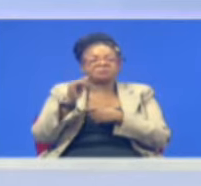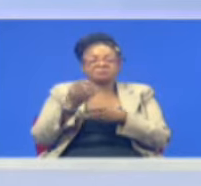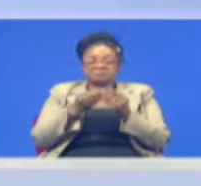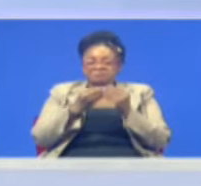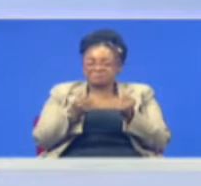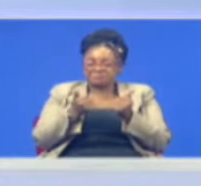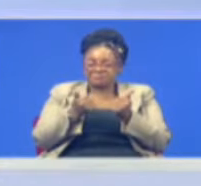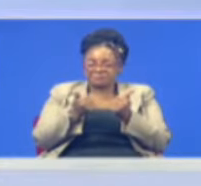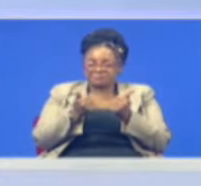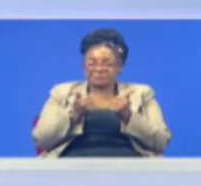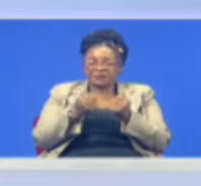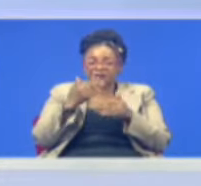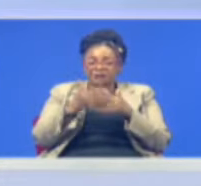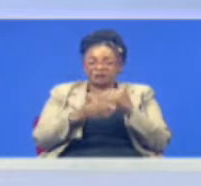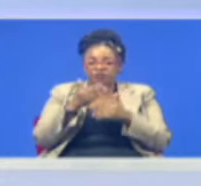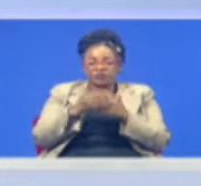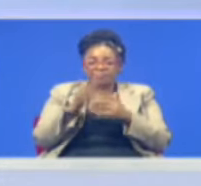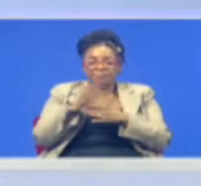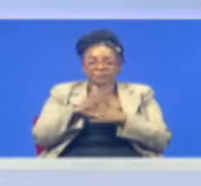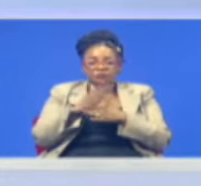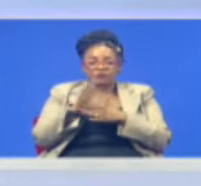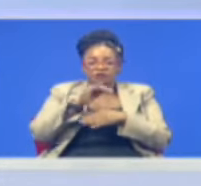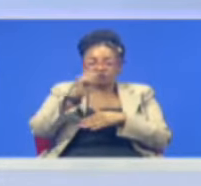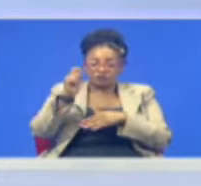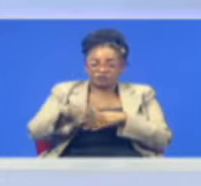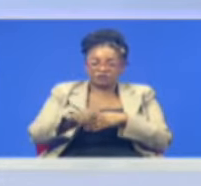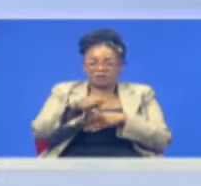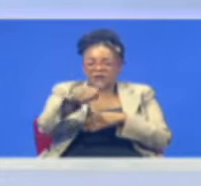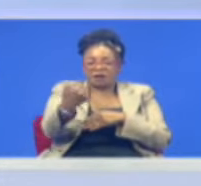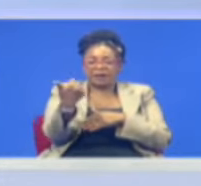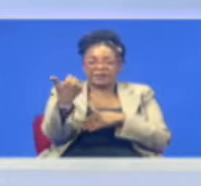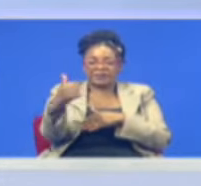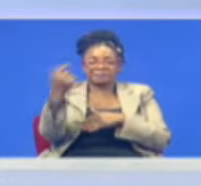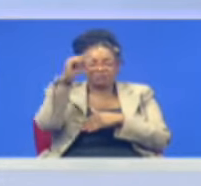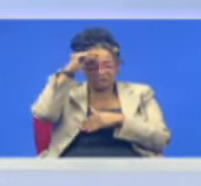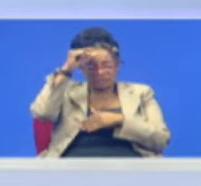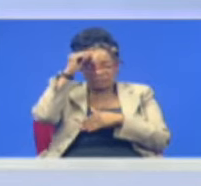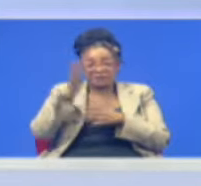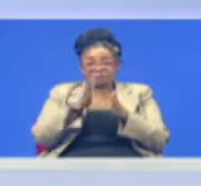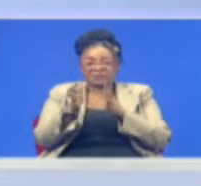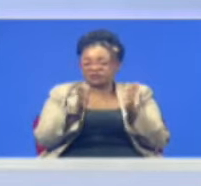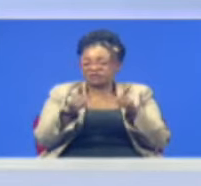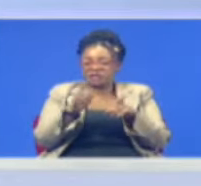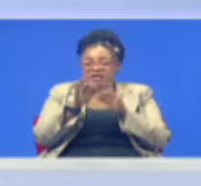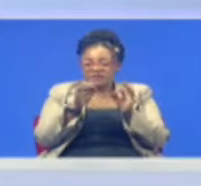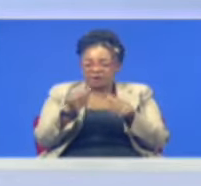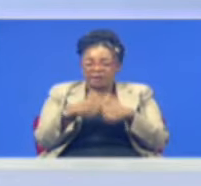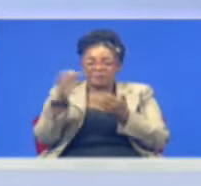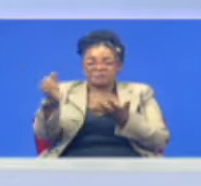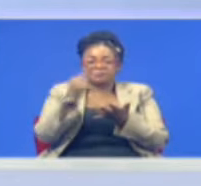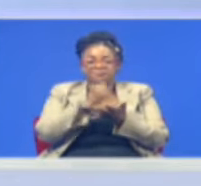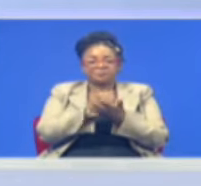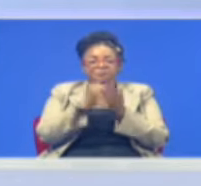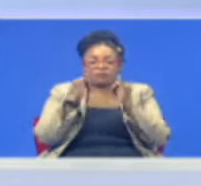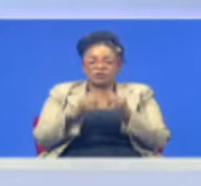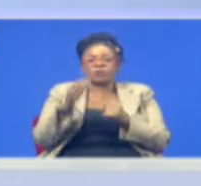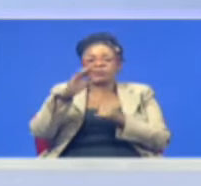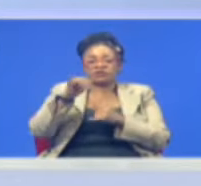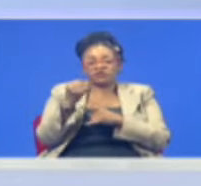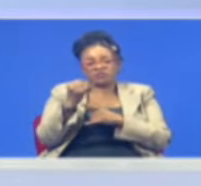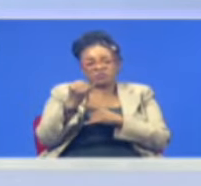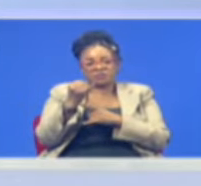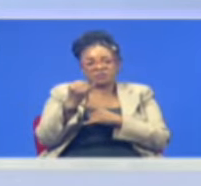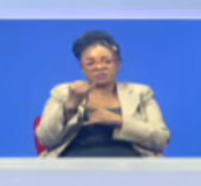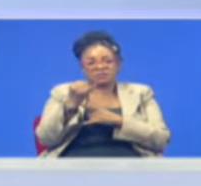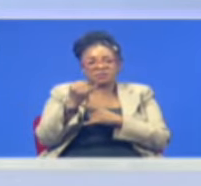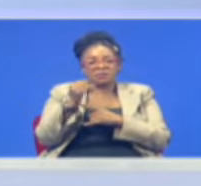strained relationship between the judiciary and other arms of government if appointed as the country's new Chief Justice. Wekesa,